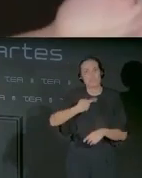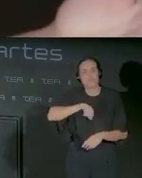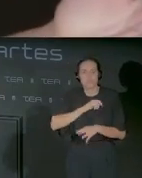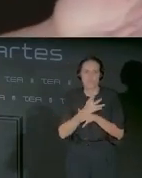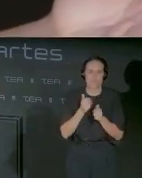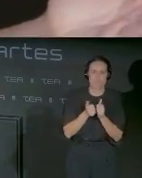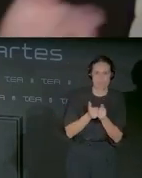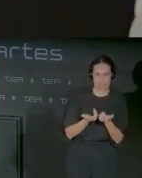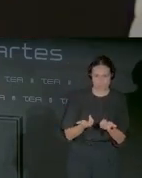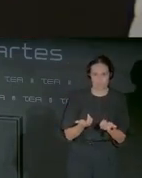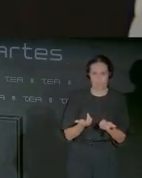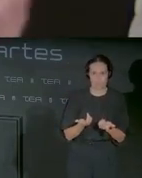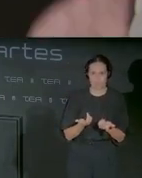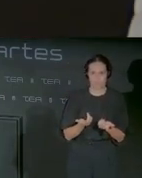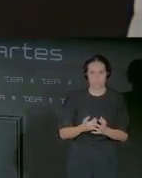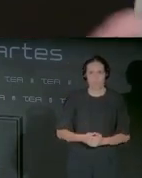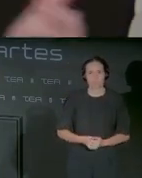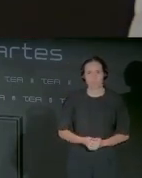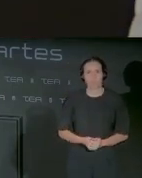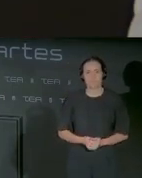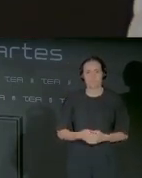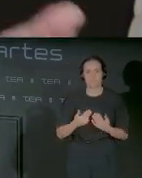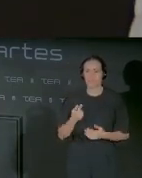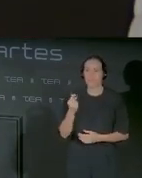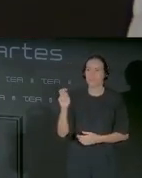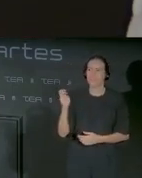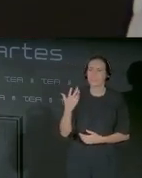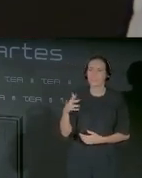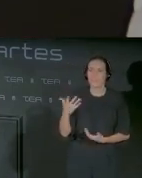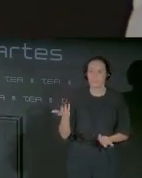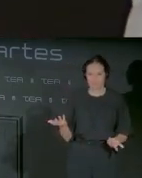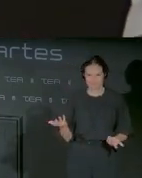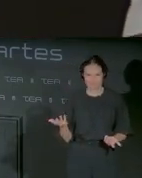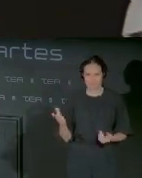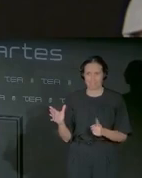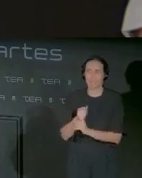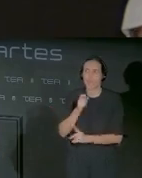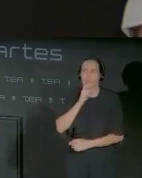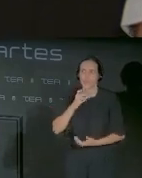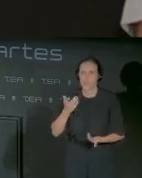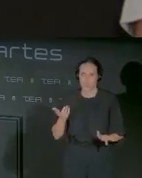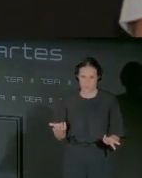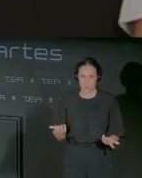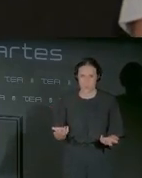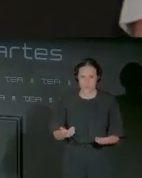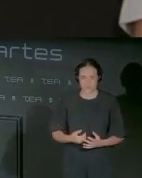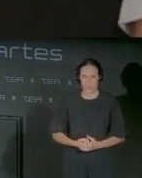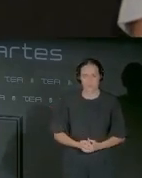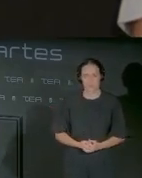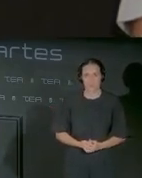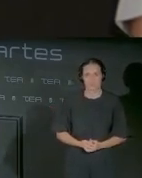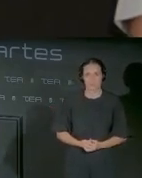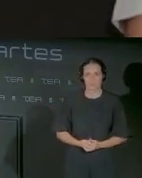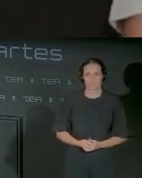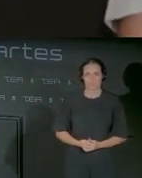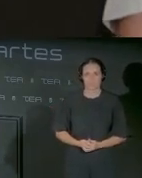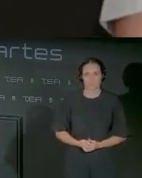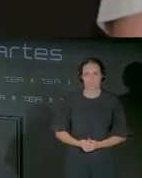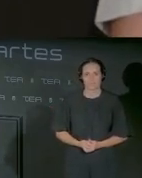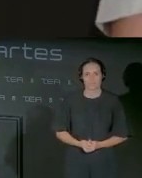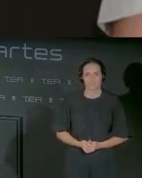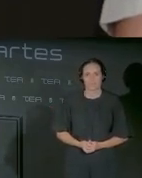the contribution, we call them financial contribution or levies, are in place in the majority of EU countries for